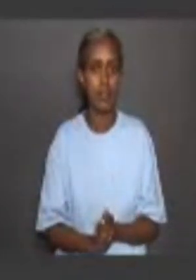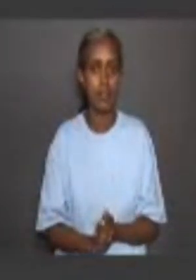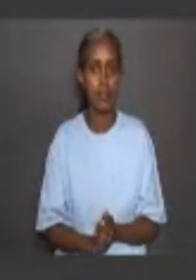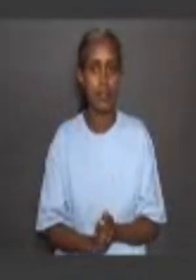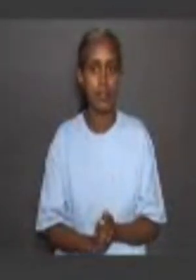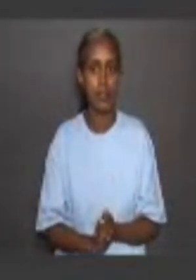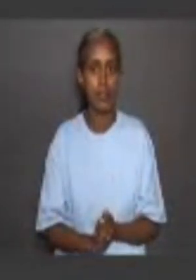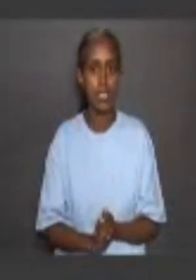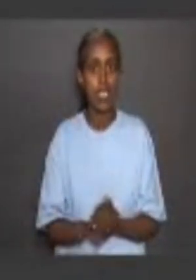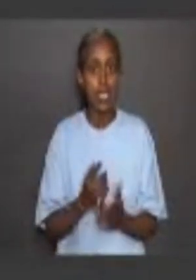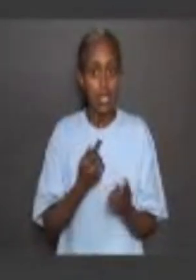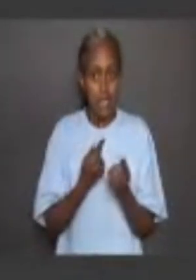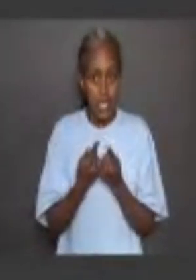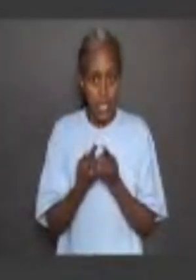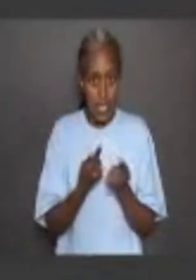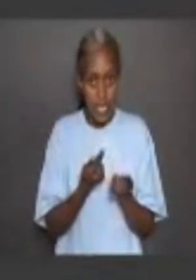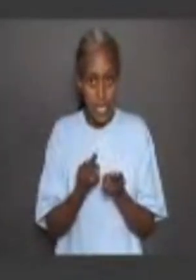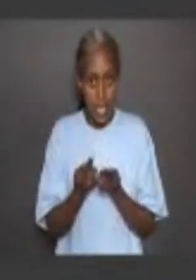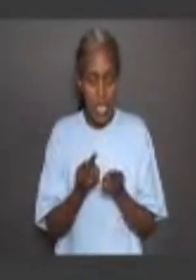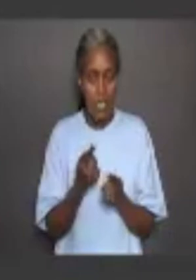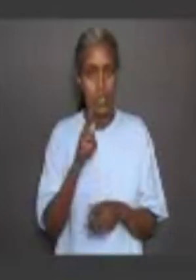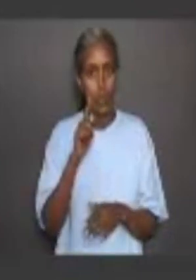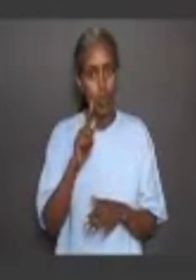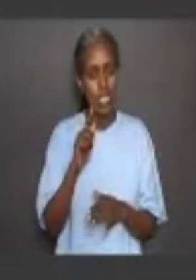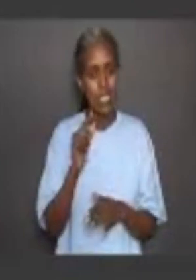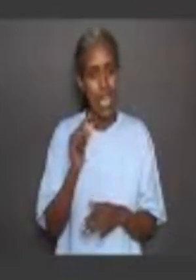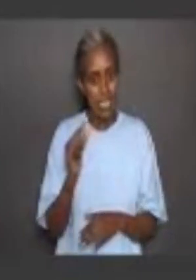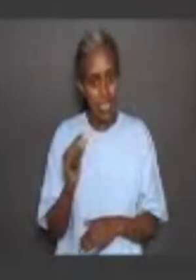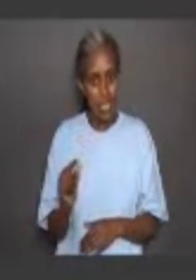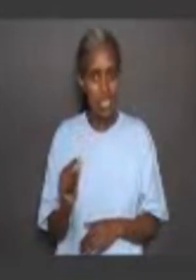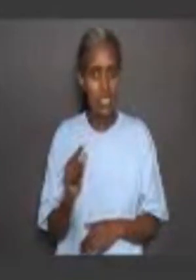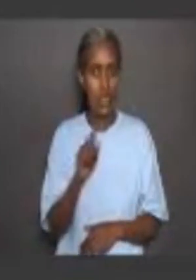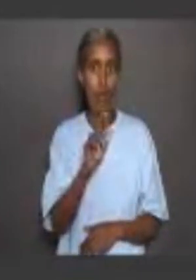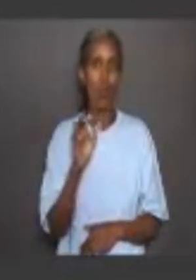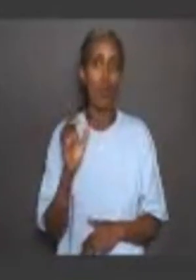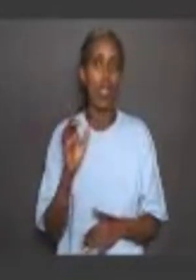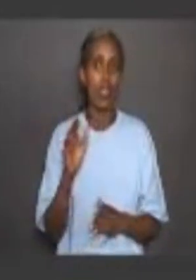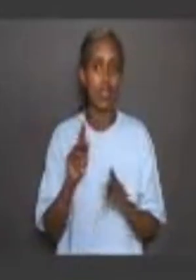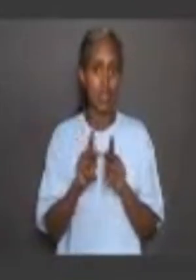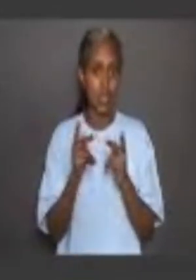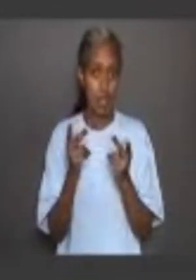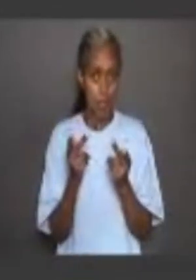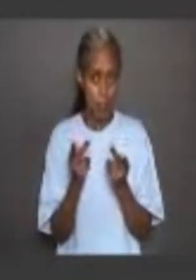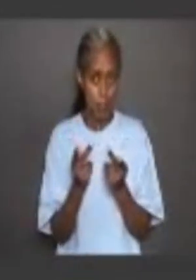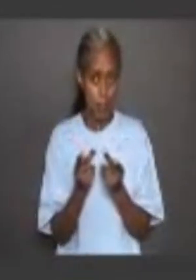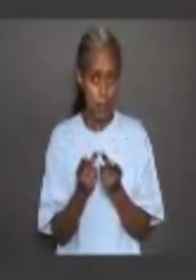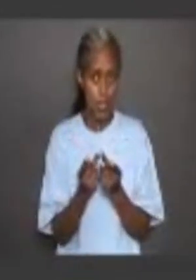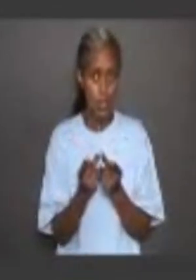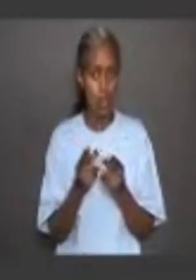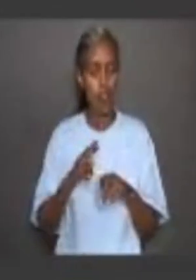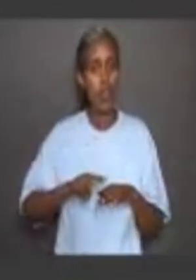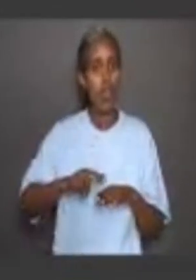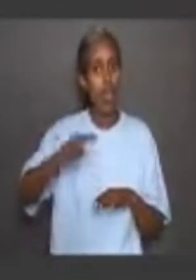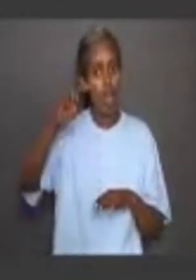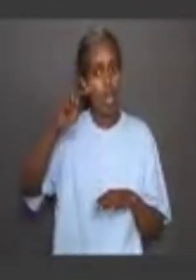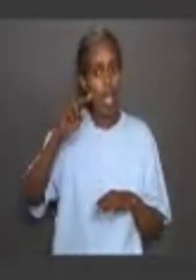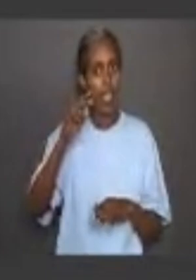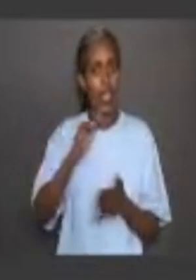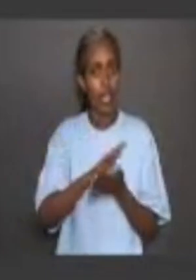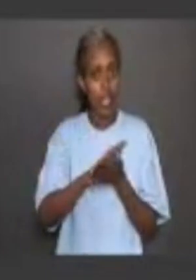500. The dealer wants at least 100 pairs